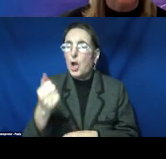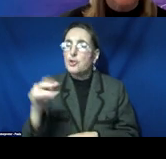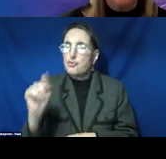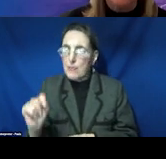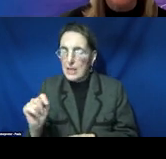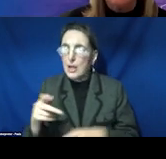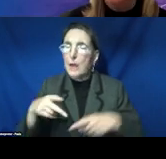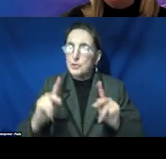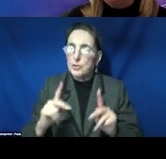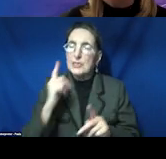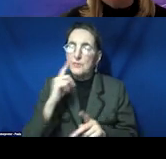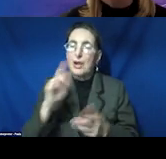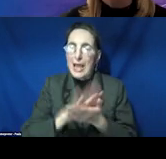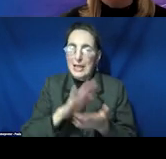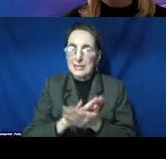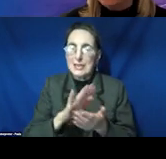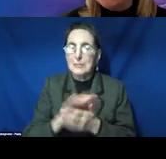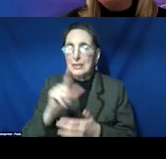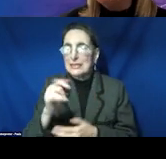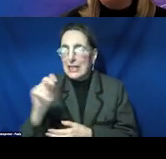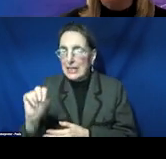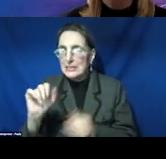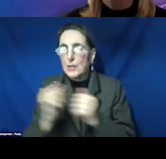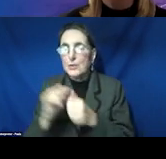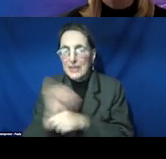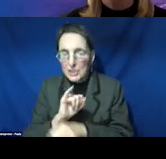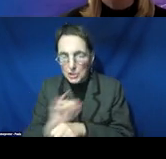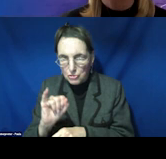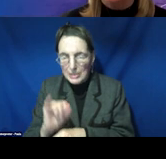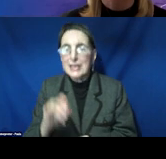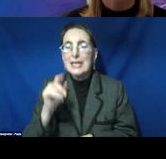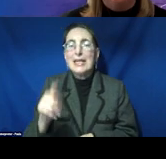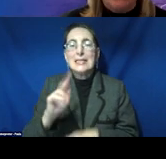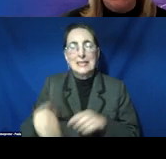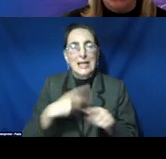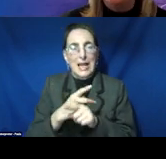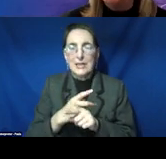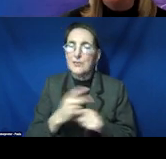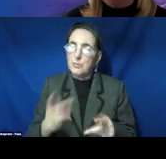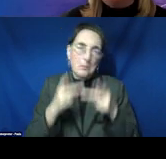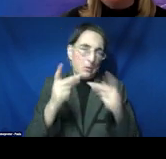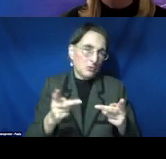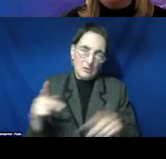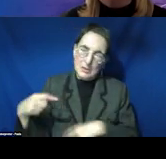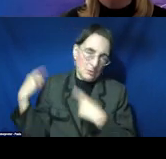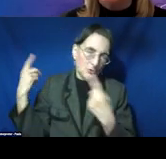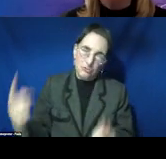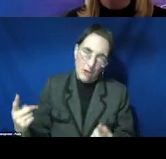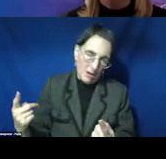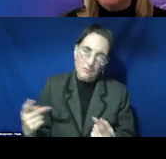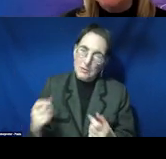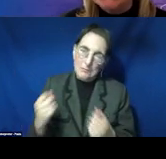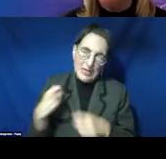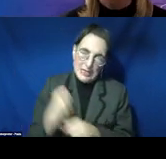Liaison with Industry. It is a type of proposal that has been around for many years, but we made a